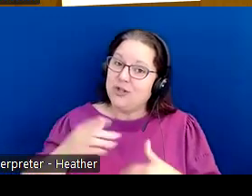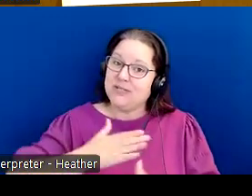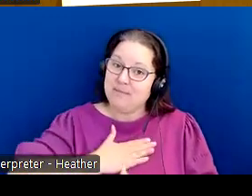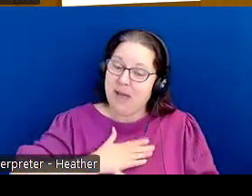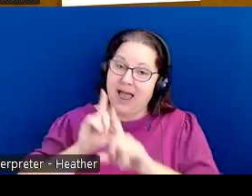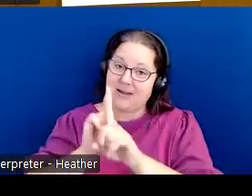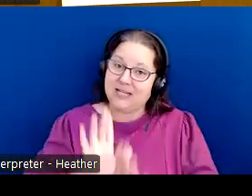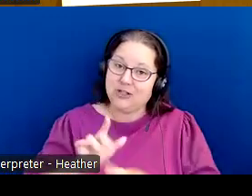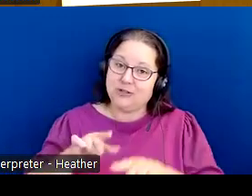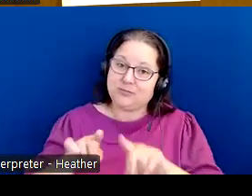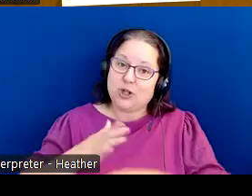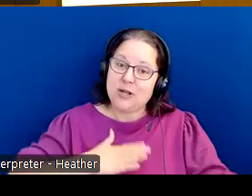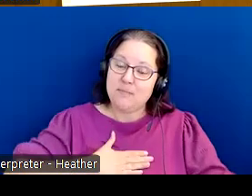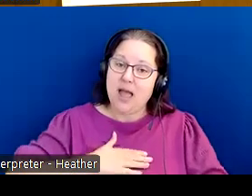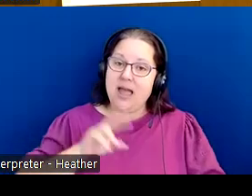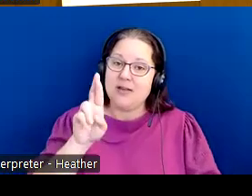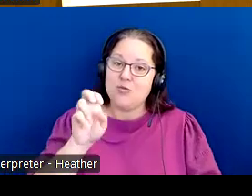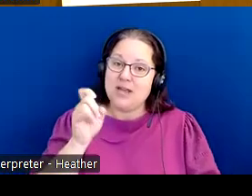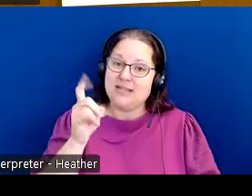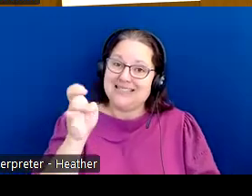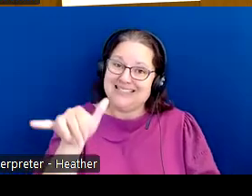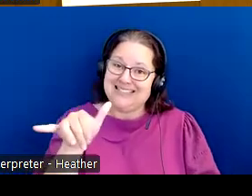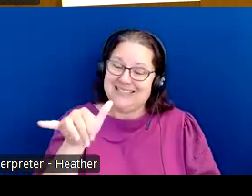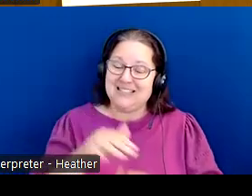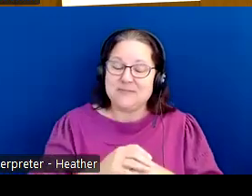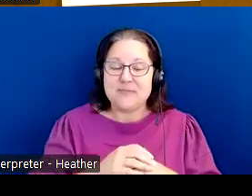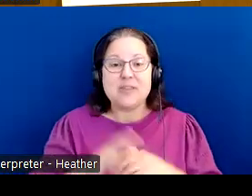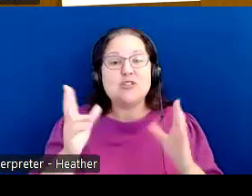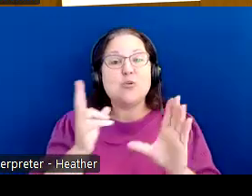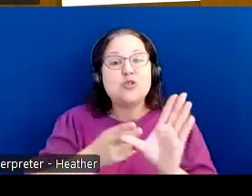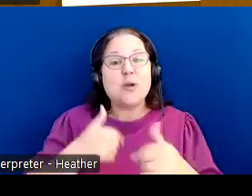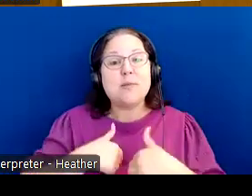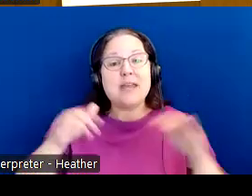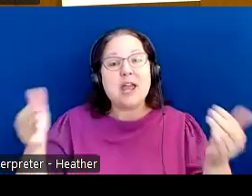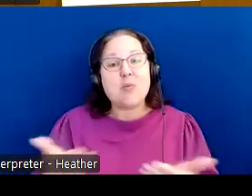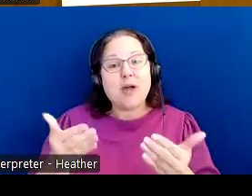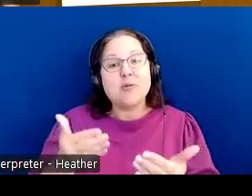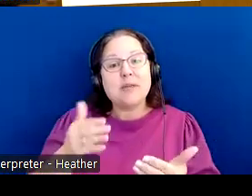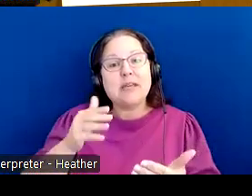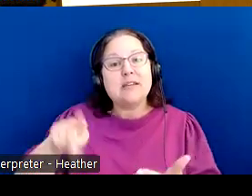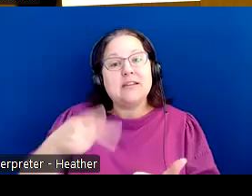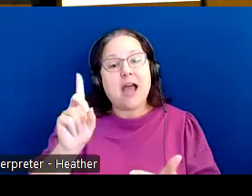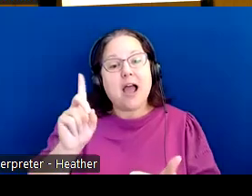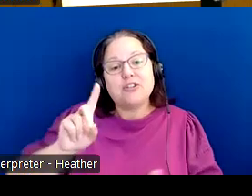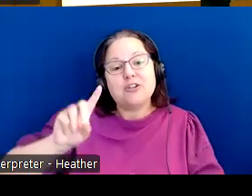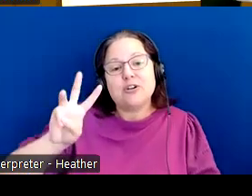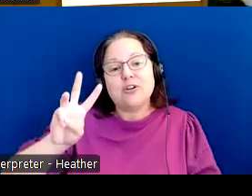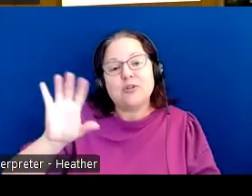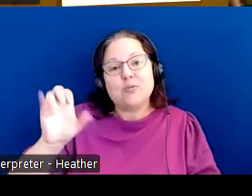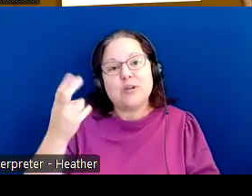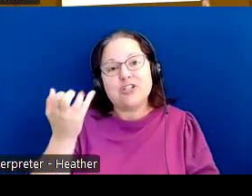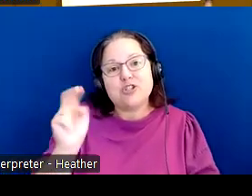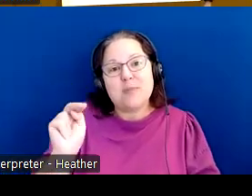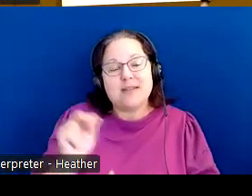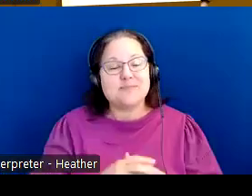mentor during my residency program. So please join me in welcoming Dr. Shelley Wiechman. Thanks, Renee. That was